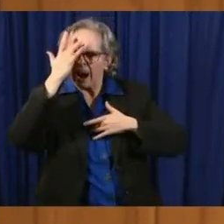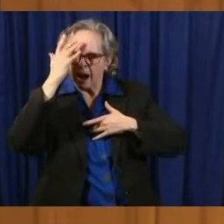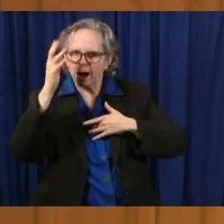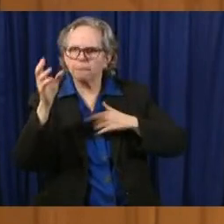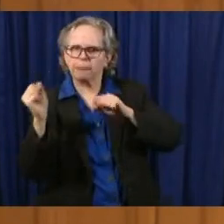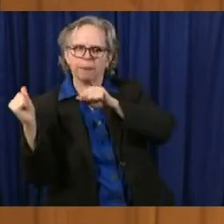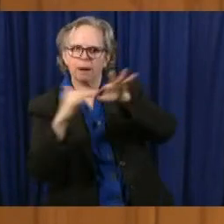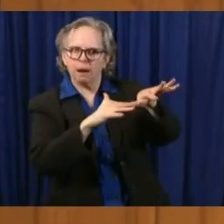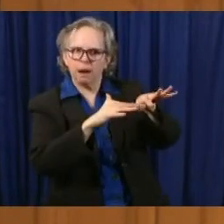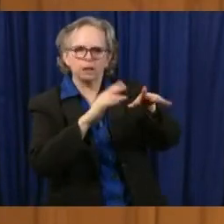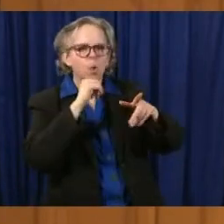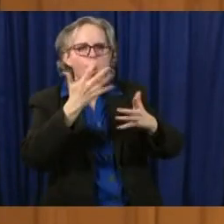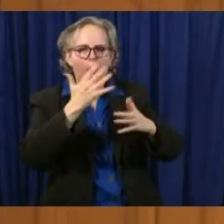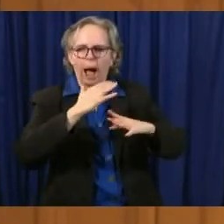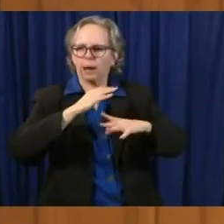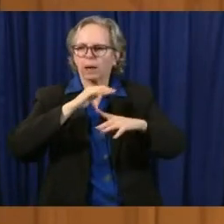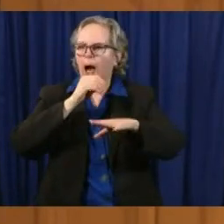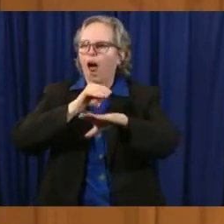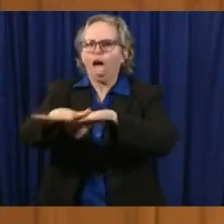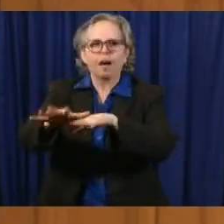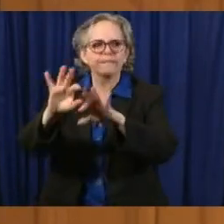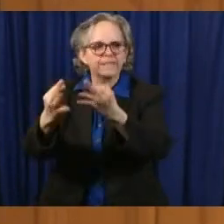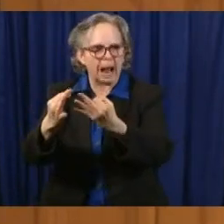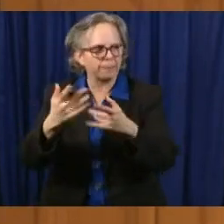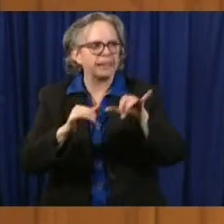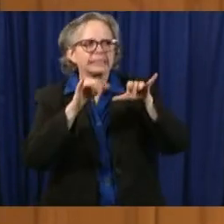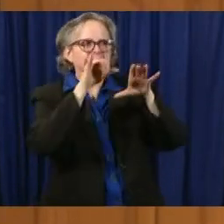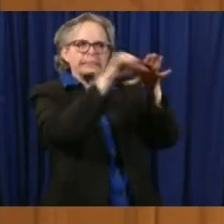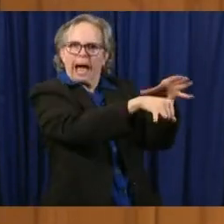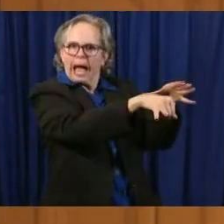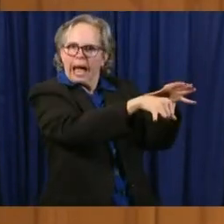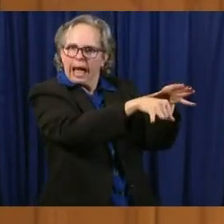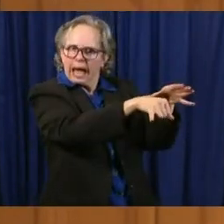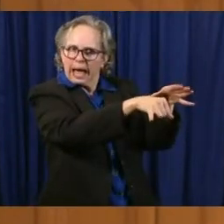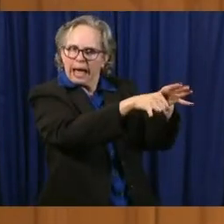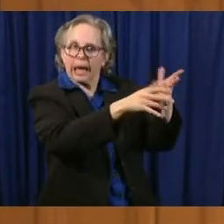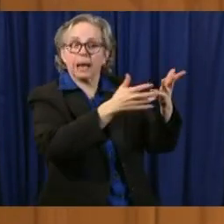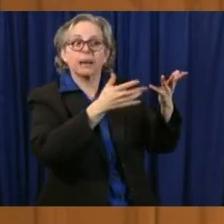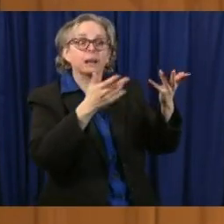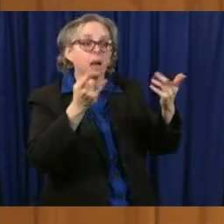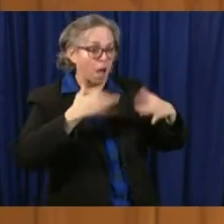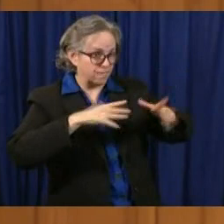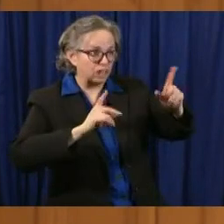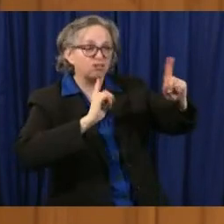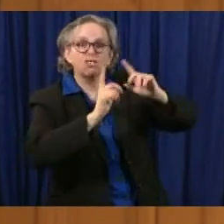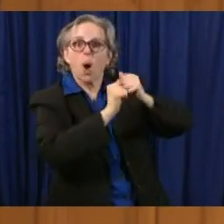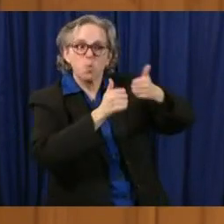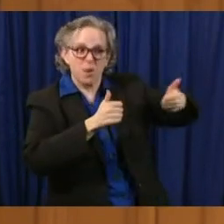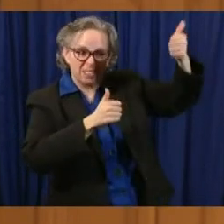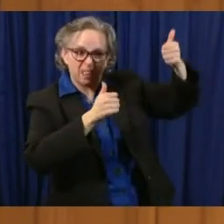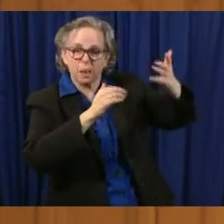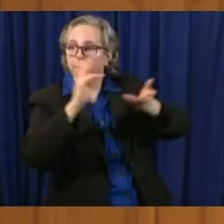to my colleagues in New York City and Chicago. They're looking at things with hotels.